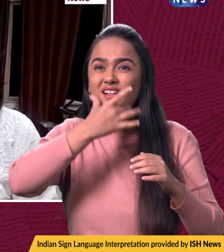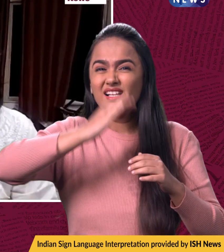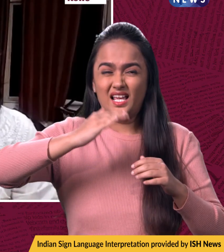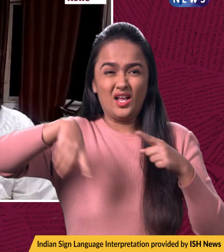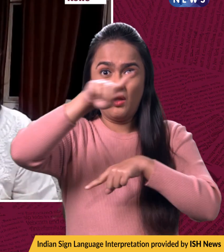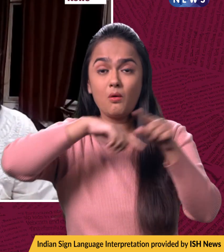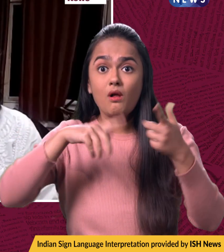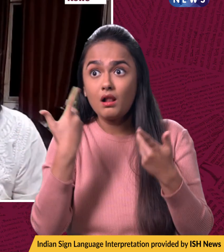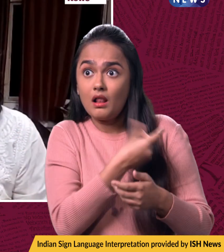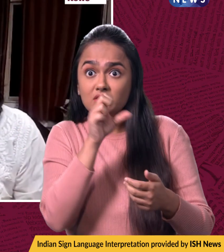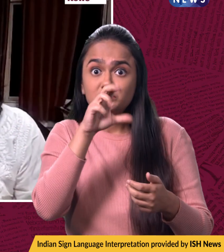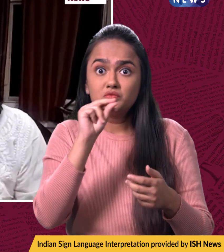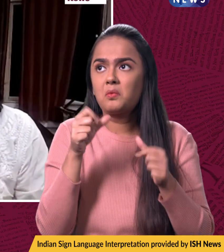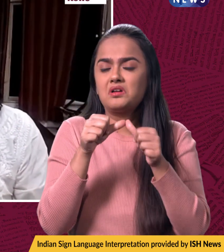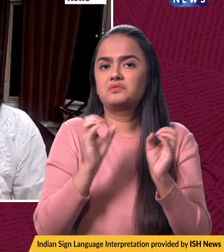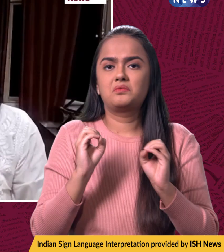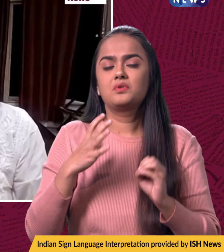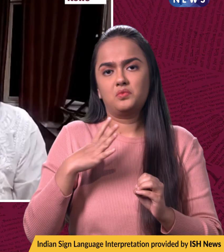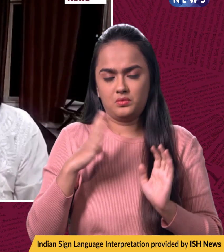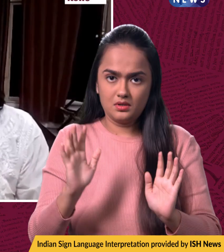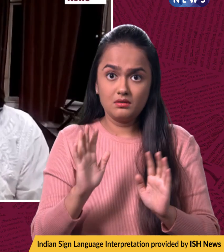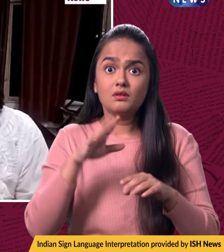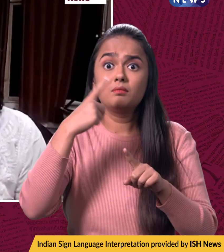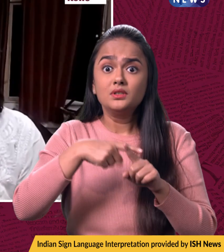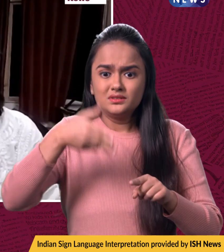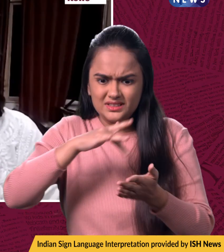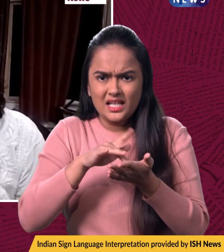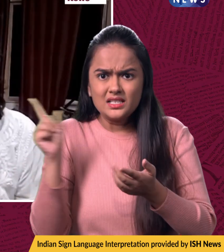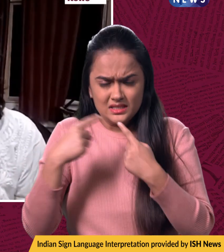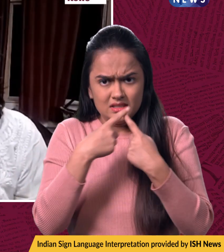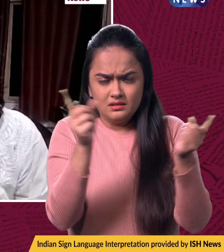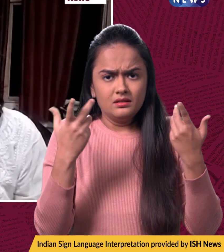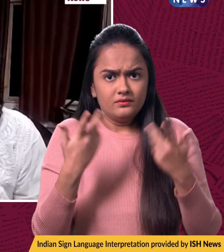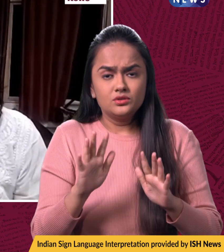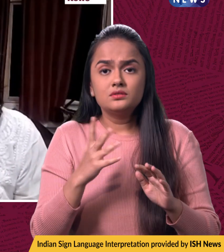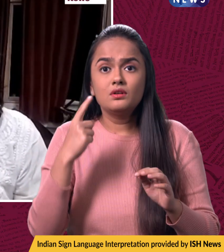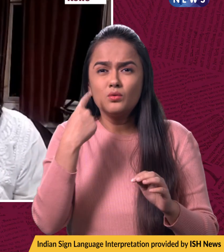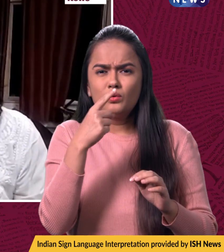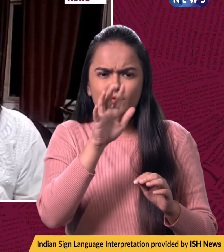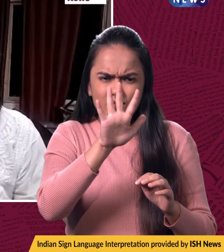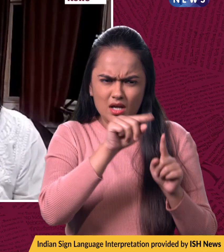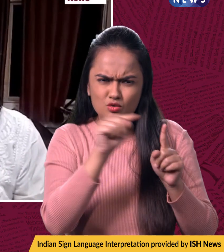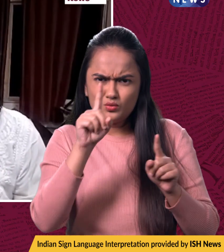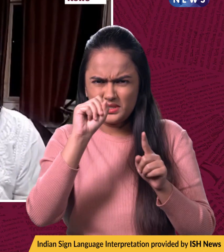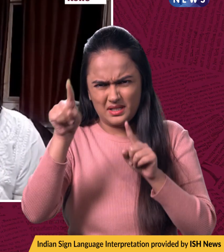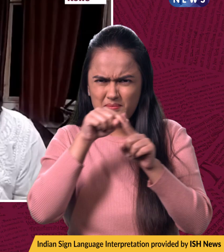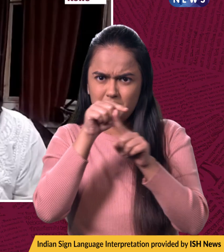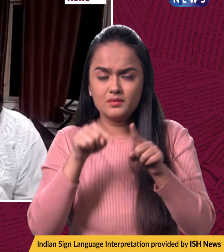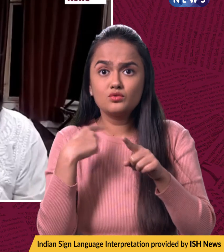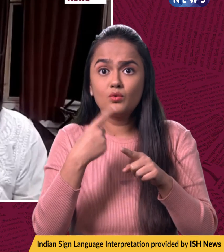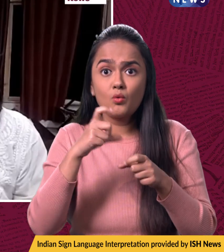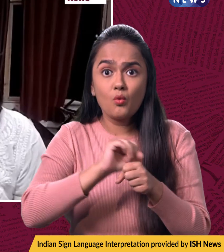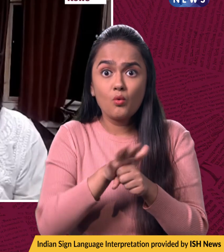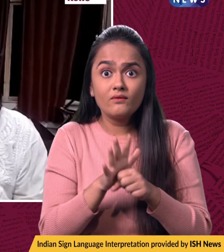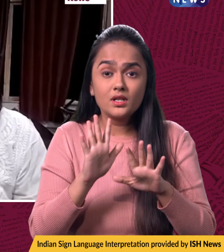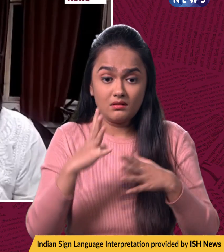adults, however. This is something the center has also said today, that only 5 to 10% of the active